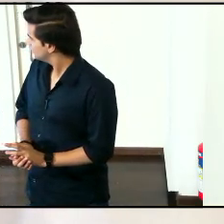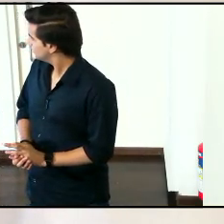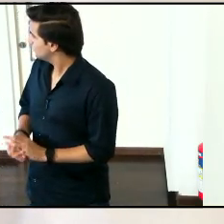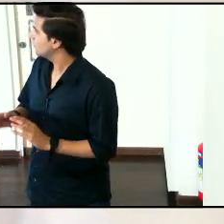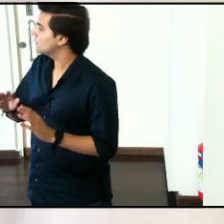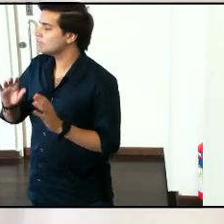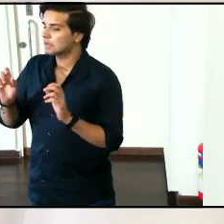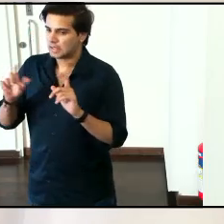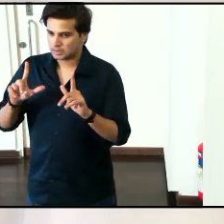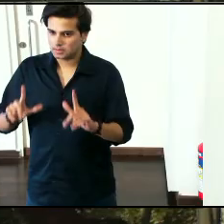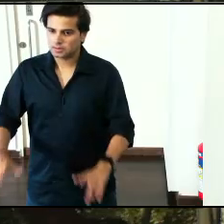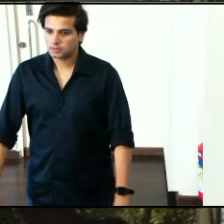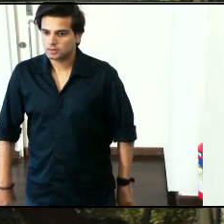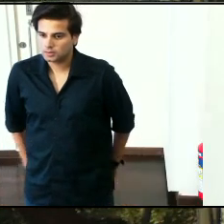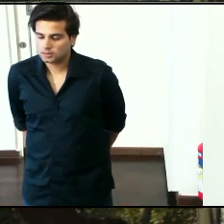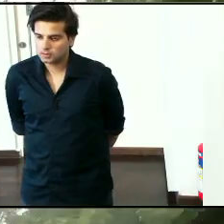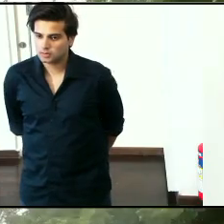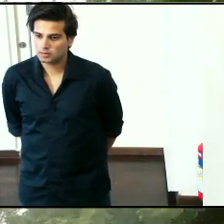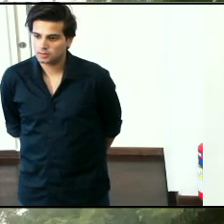And the next.